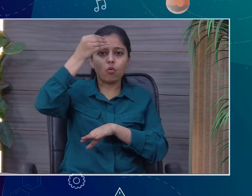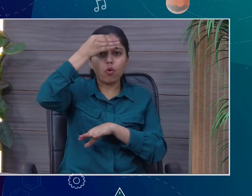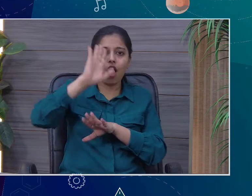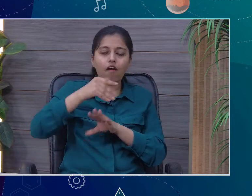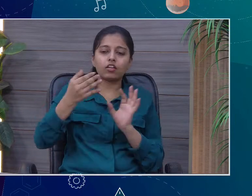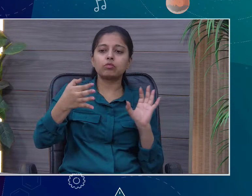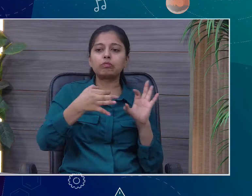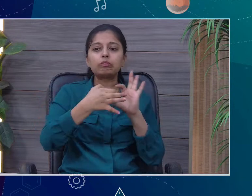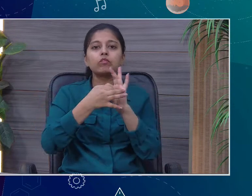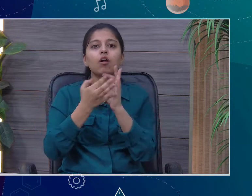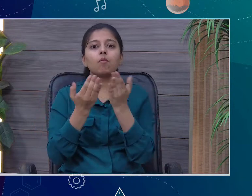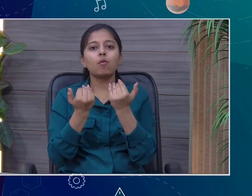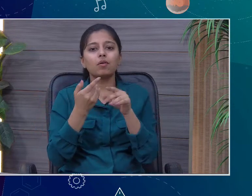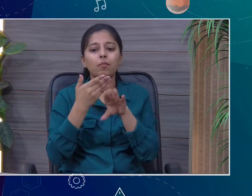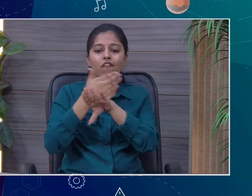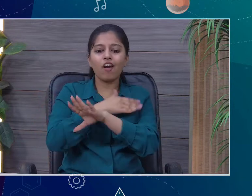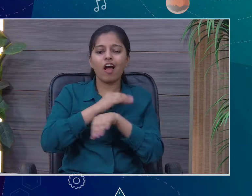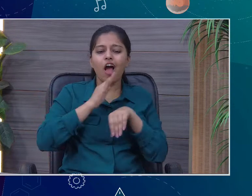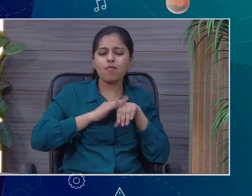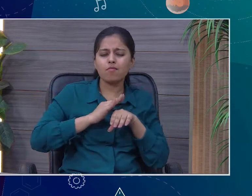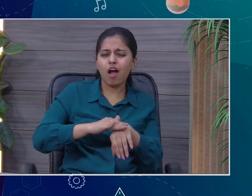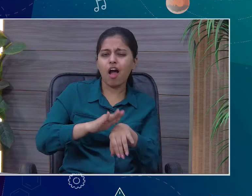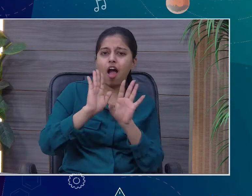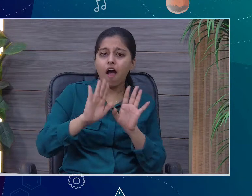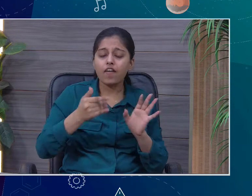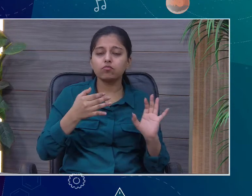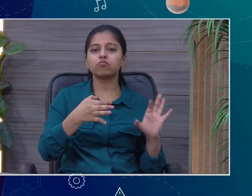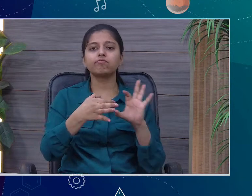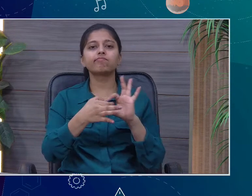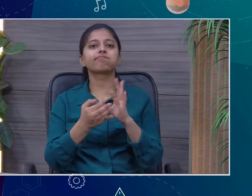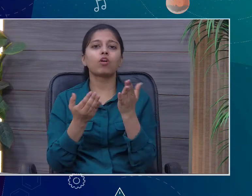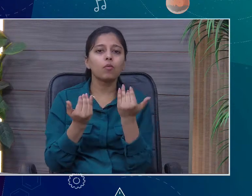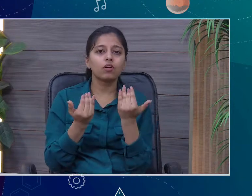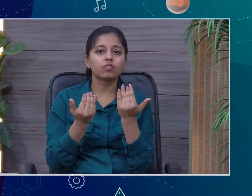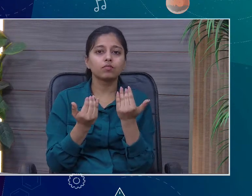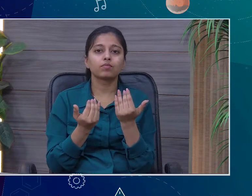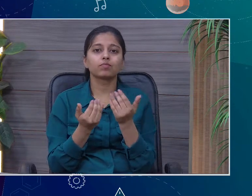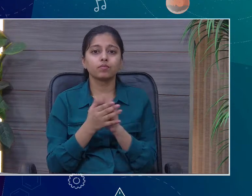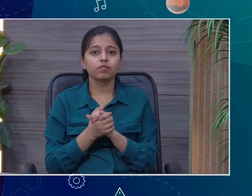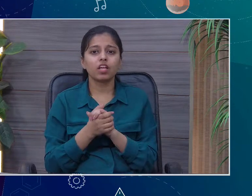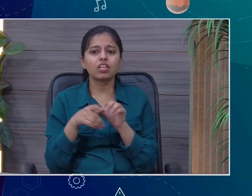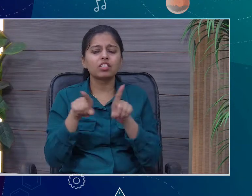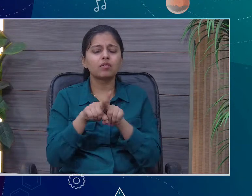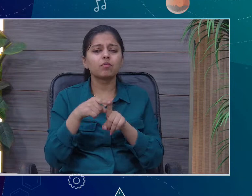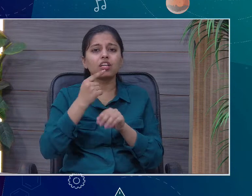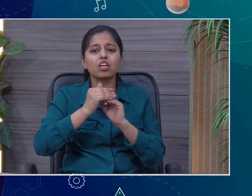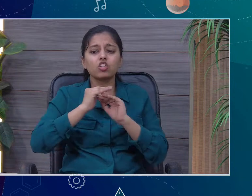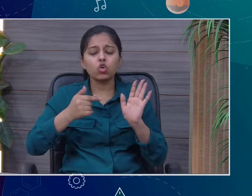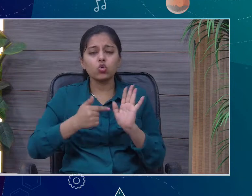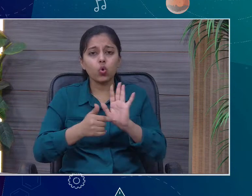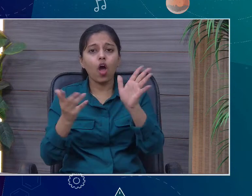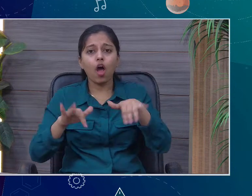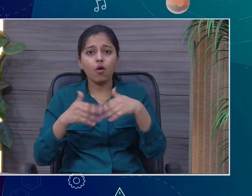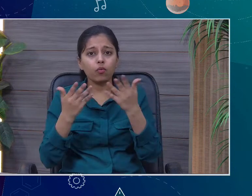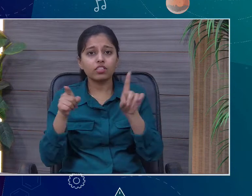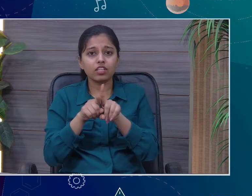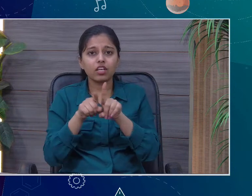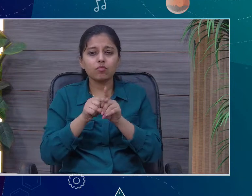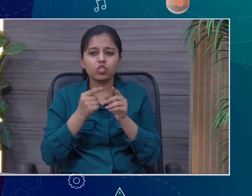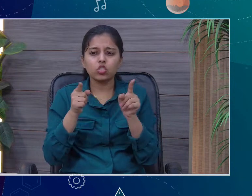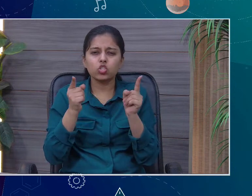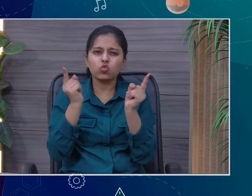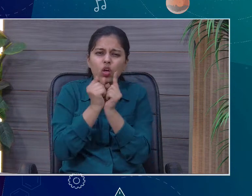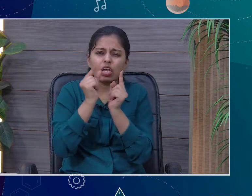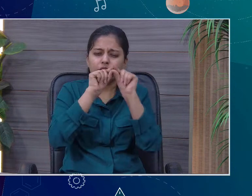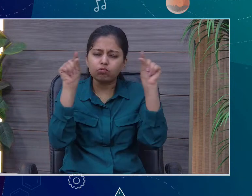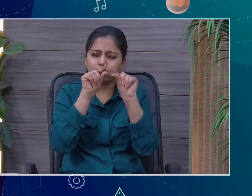with their earlier experiences through this, and it is presented to them in the form of smaller